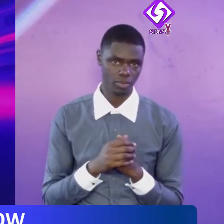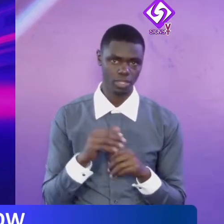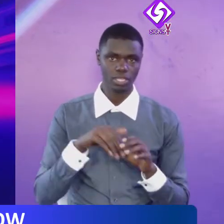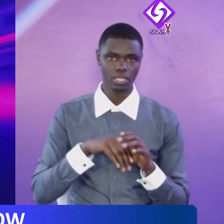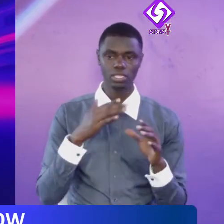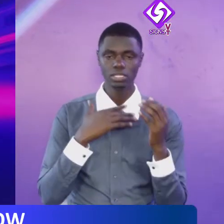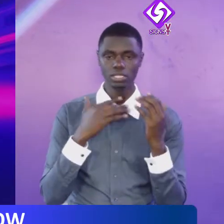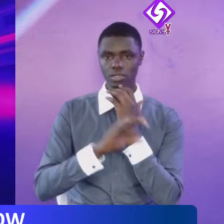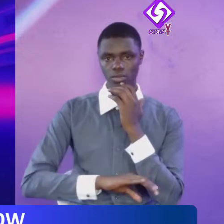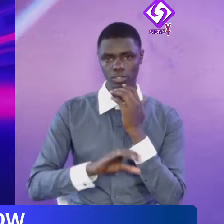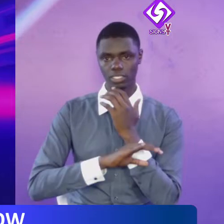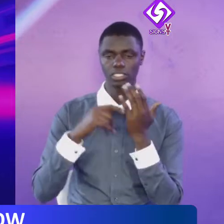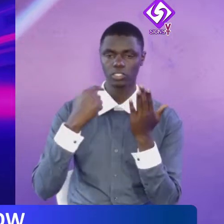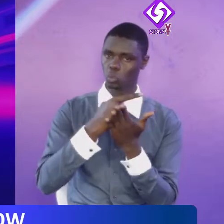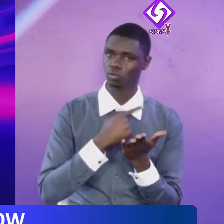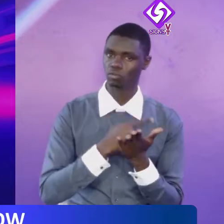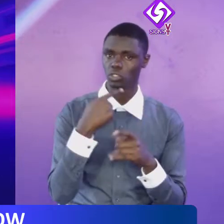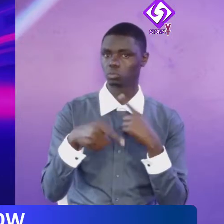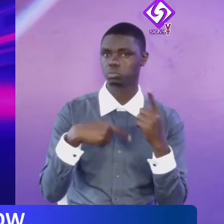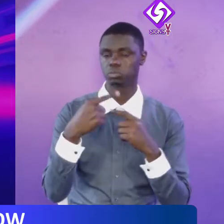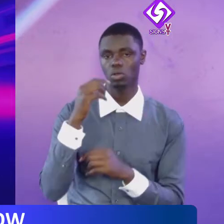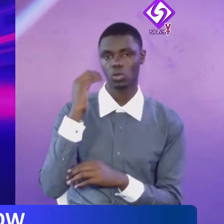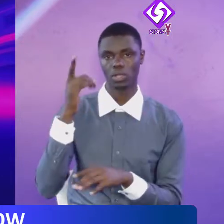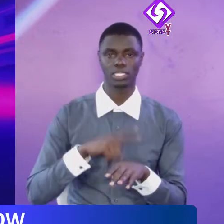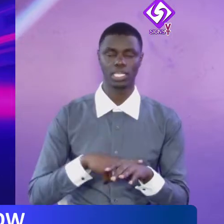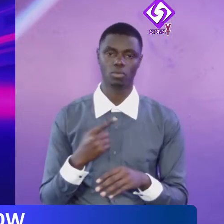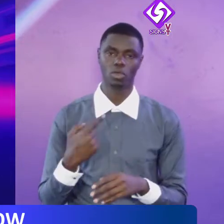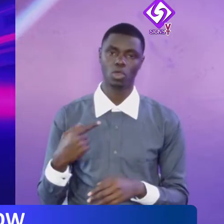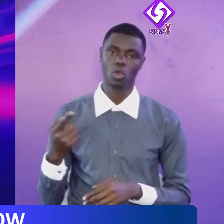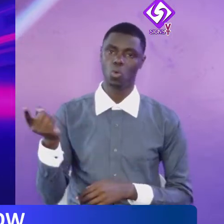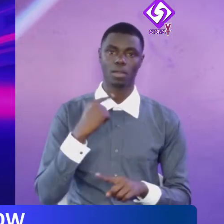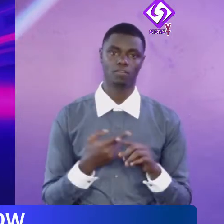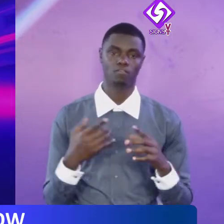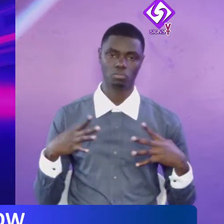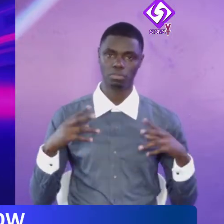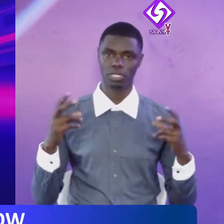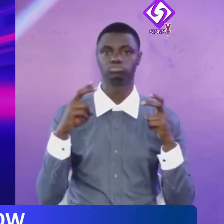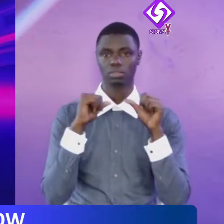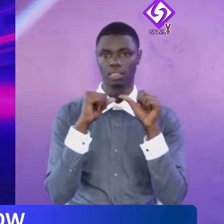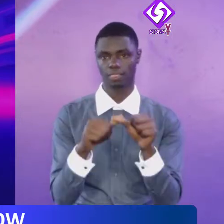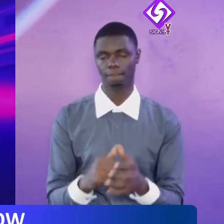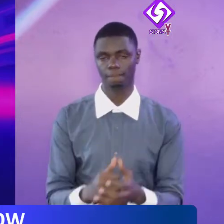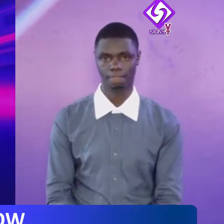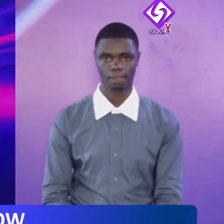our country. We're going to have that conversation when we come back from the break. Keep it silent.